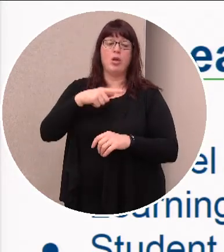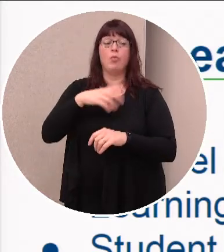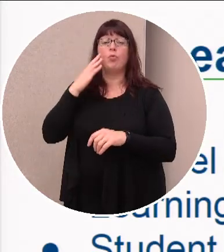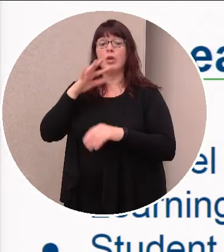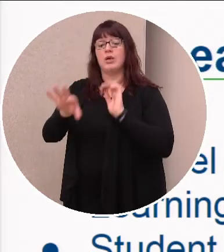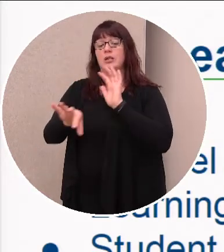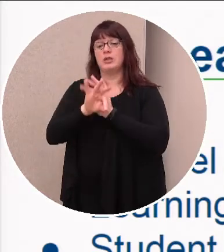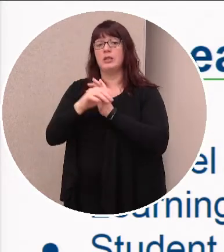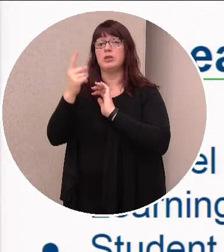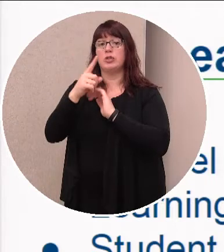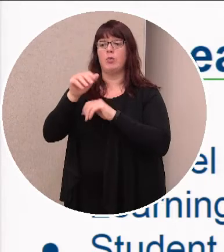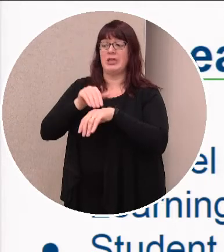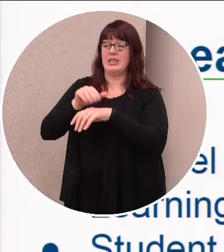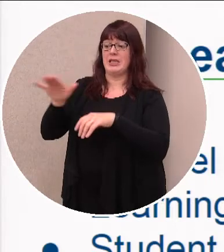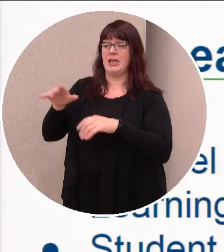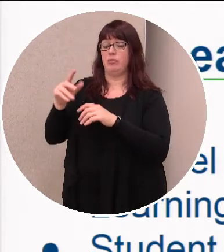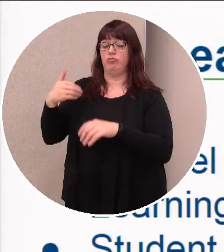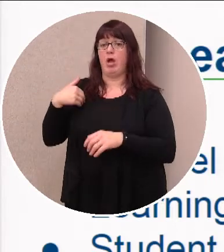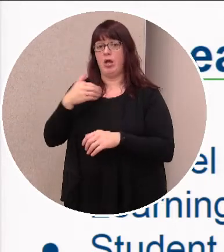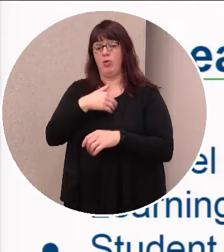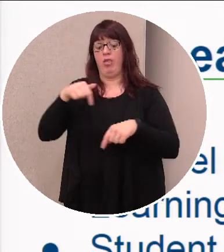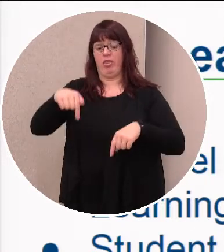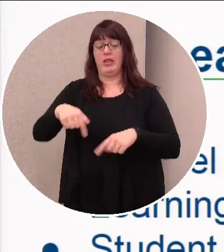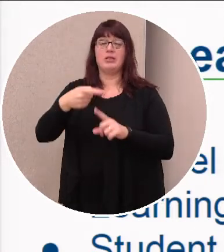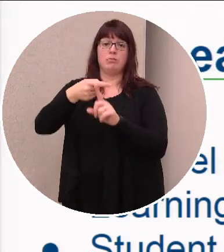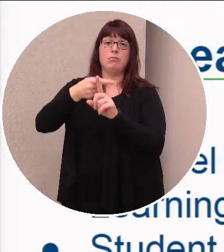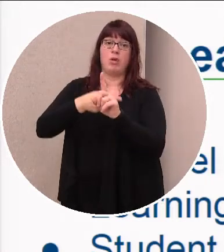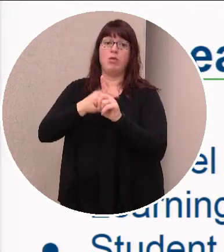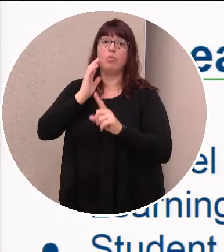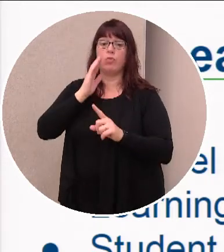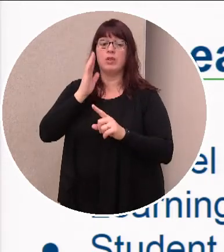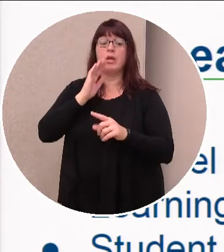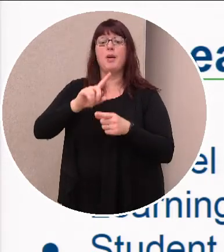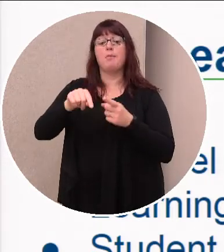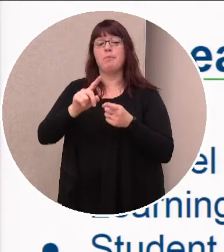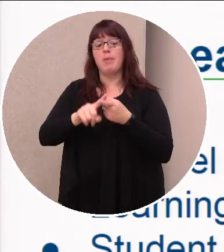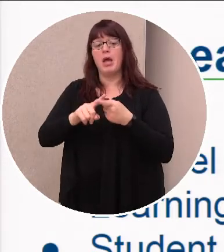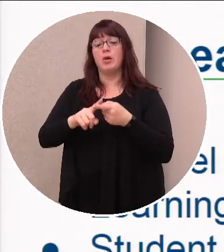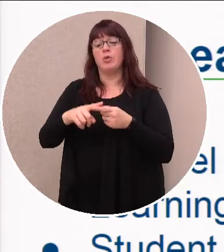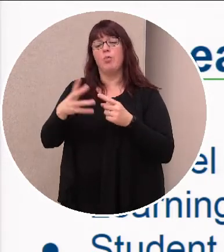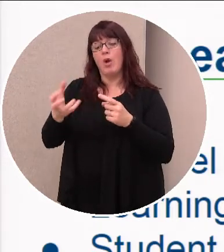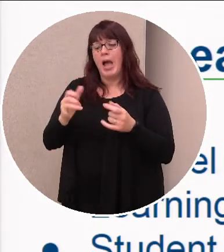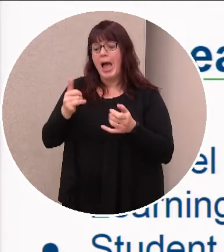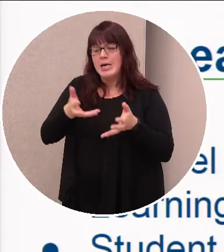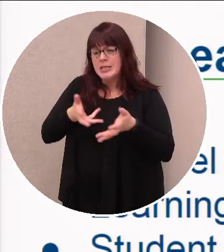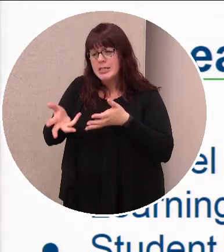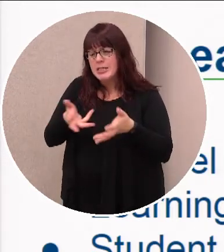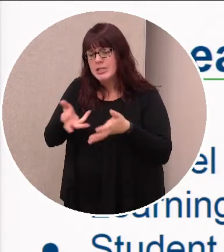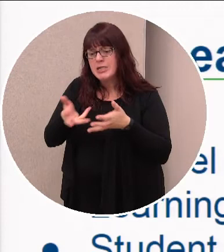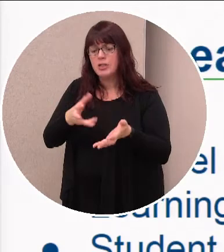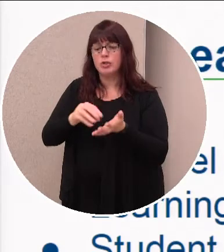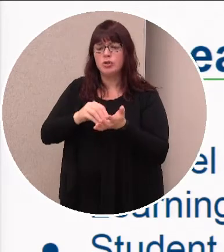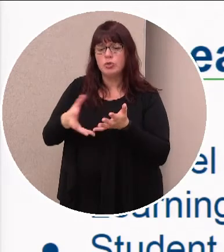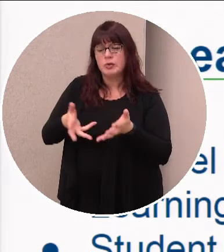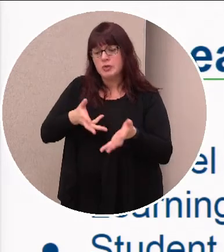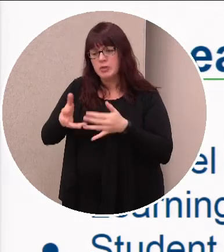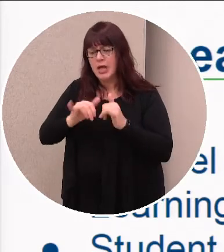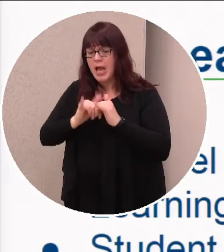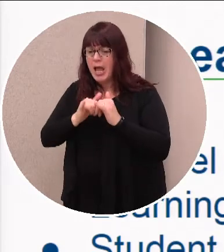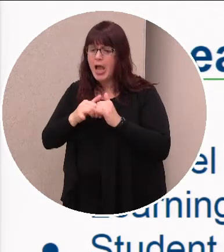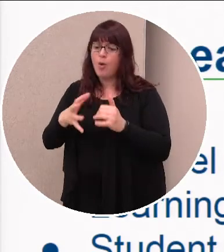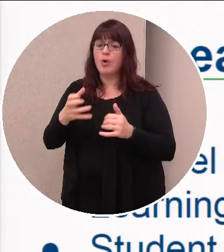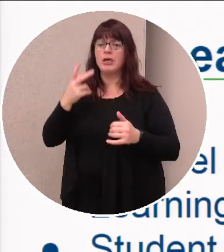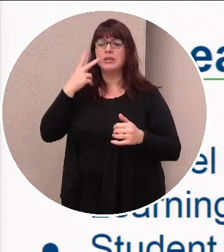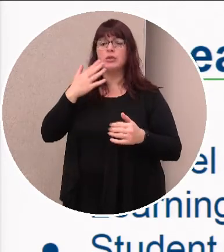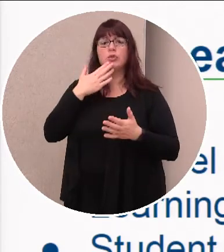Conference in Toronto later this month around the area of student engagement to create a culture of learning and well-being in